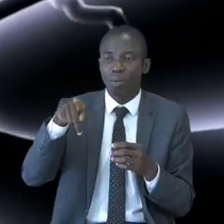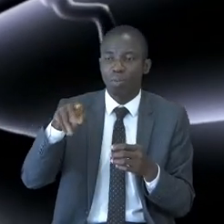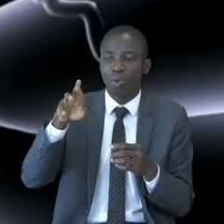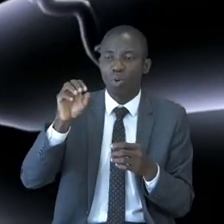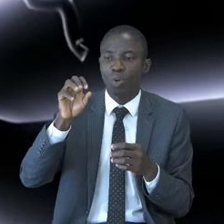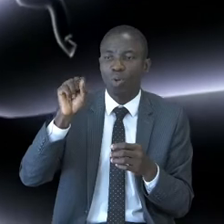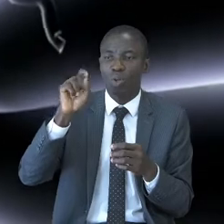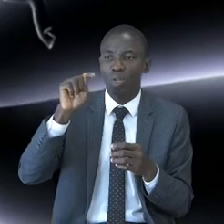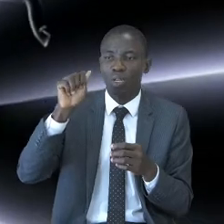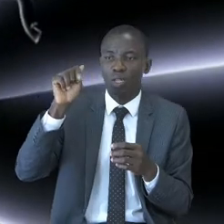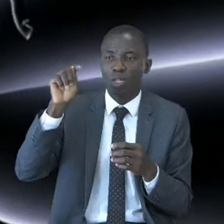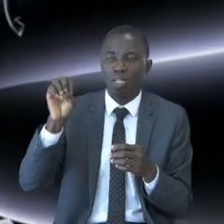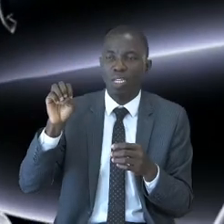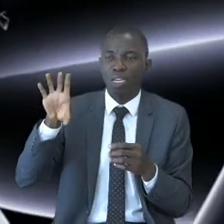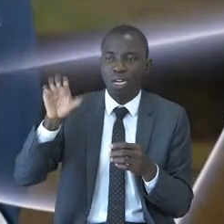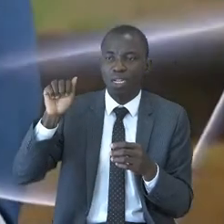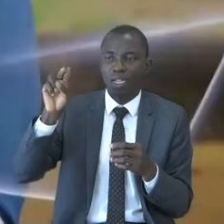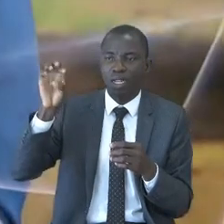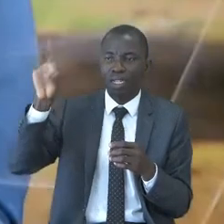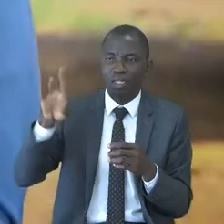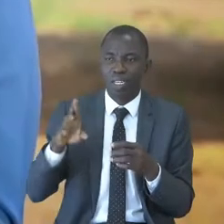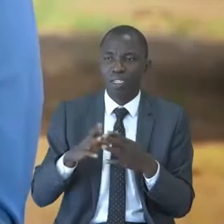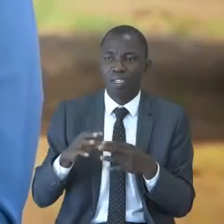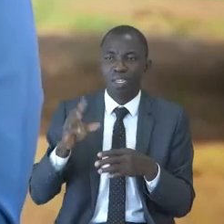end of the day, I went to the hospital.